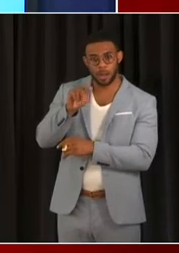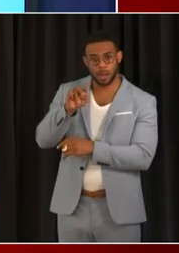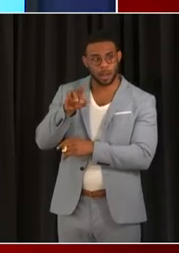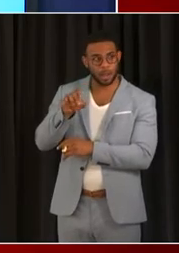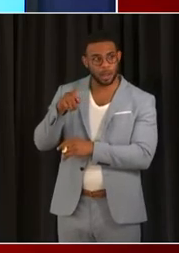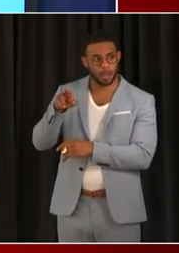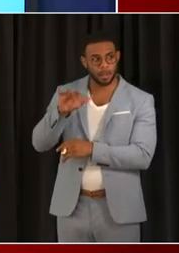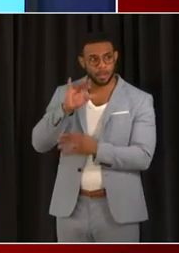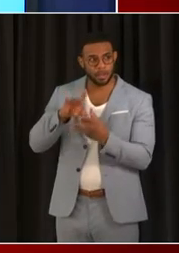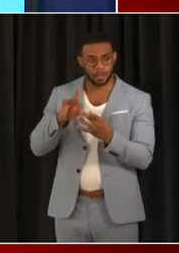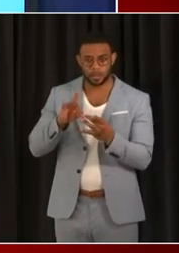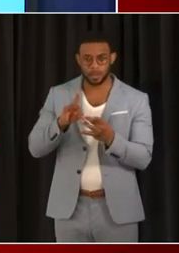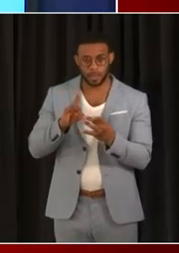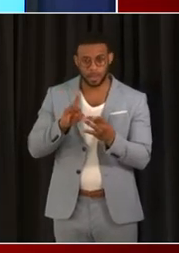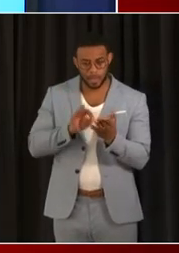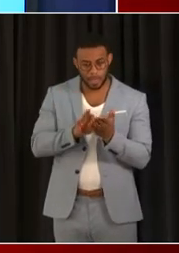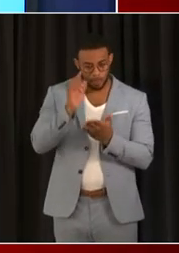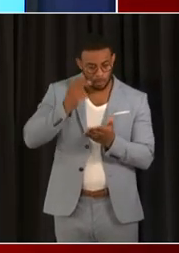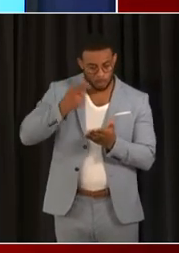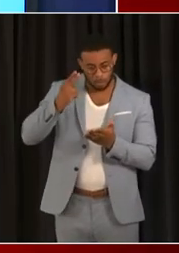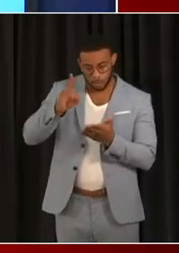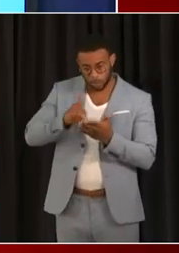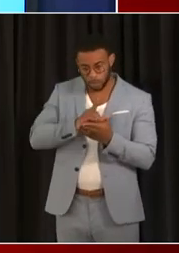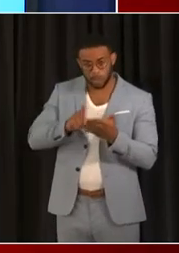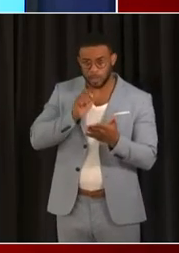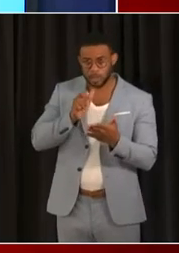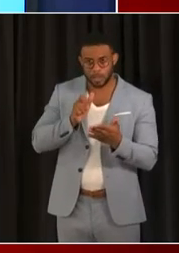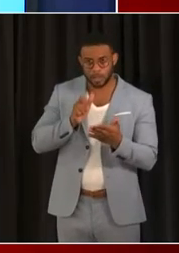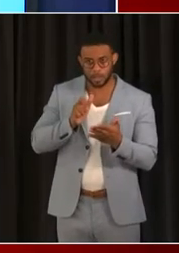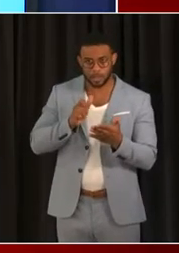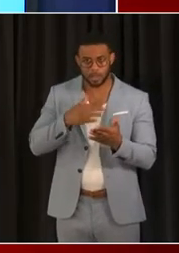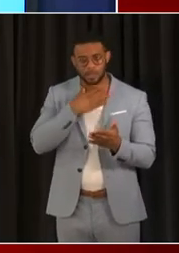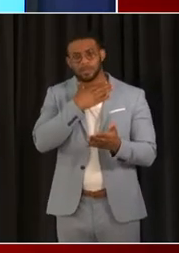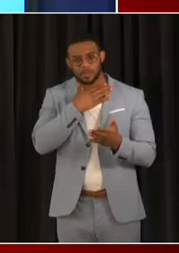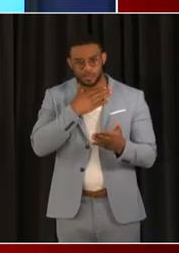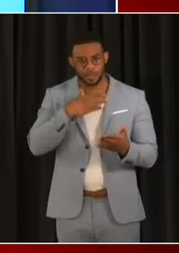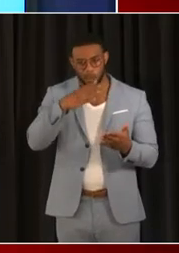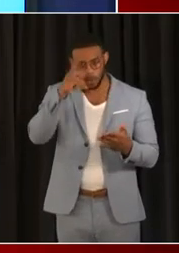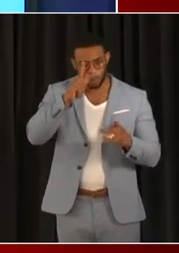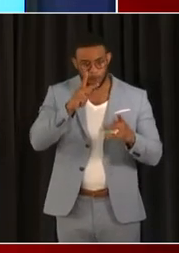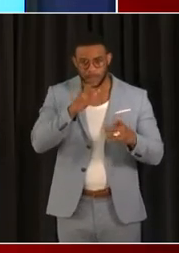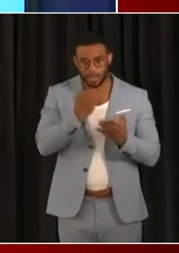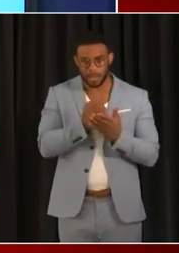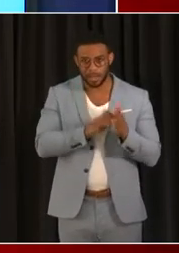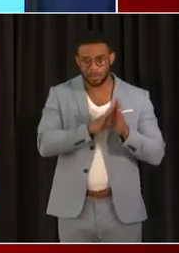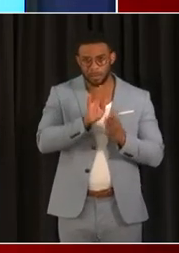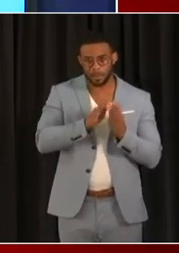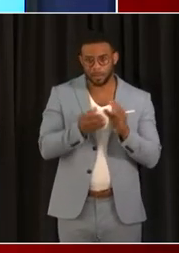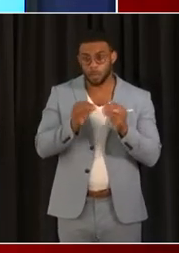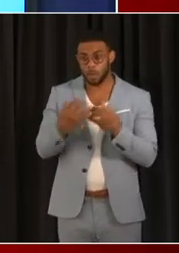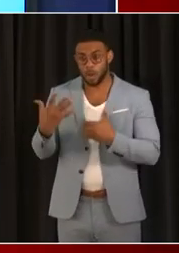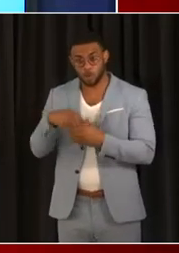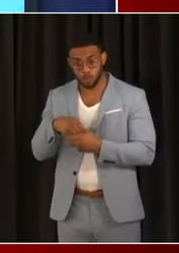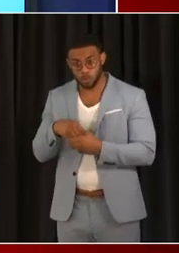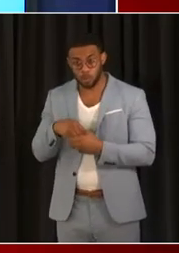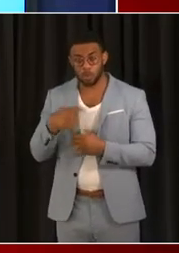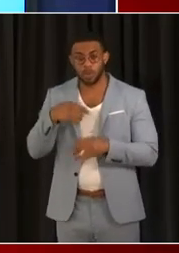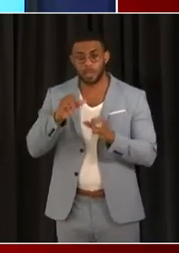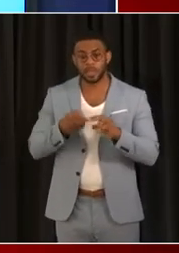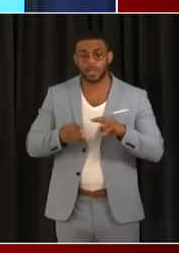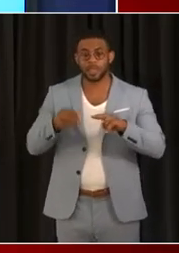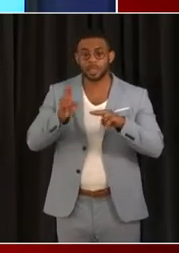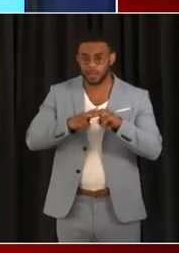Perry, who said, accounting for historical discrimination doesn't throttle white people's economic mobility. By becoming more inclusive,